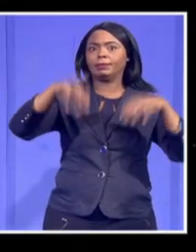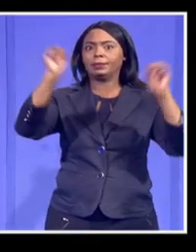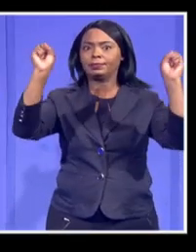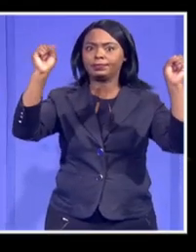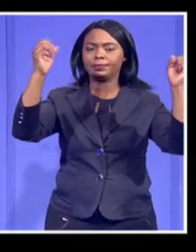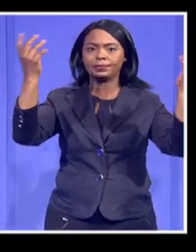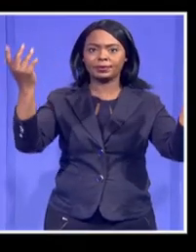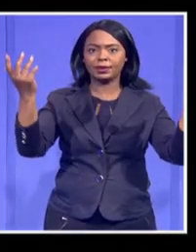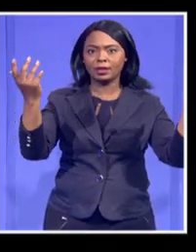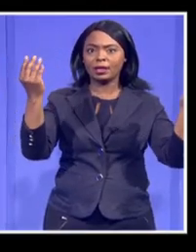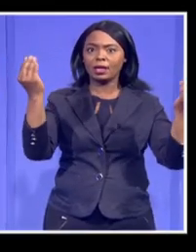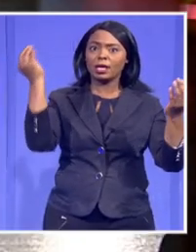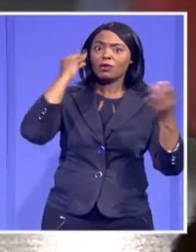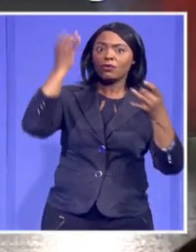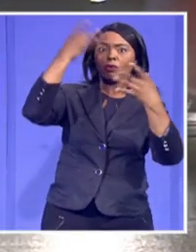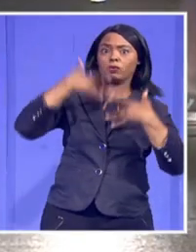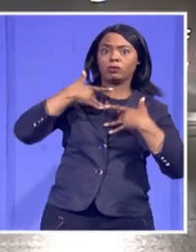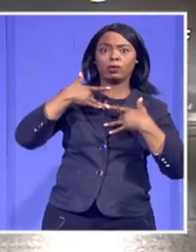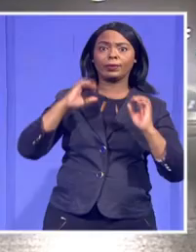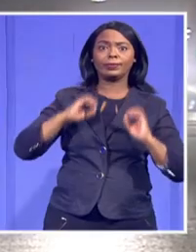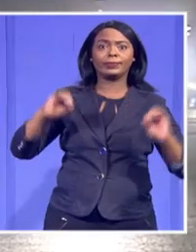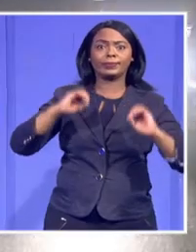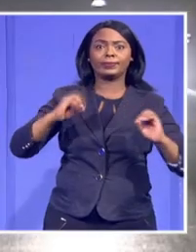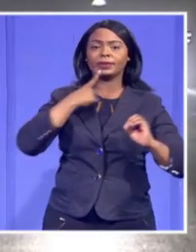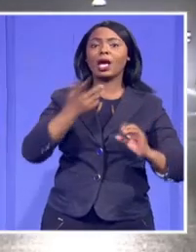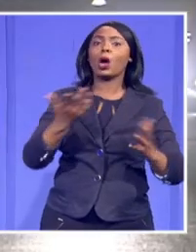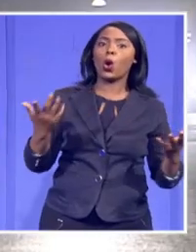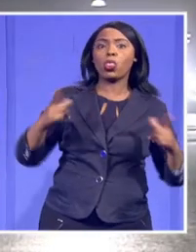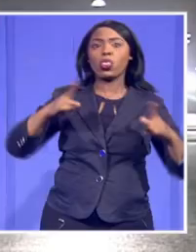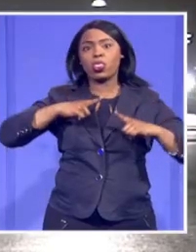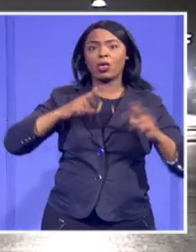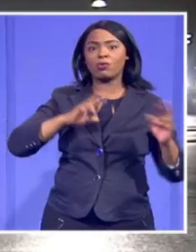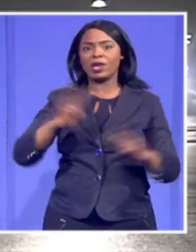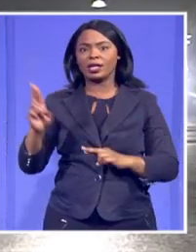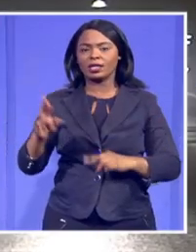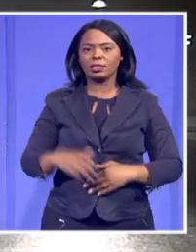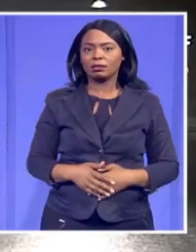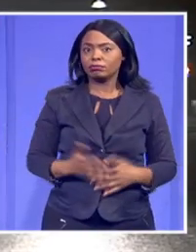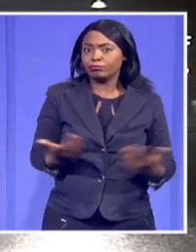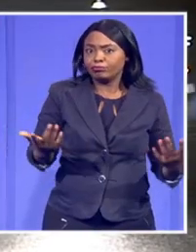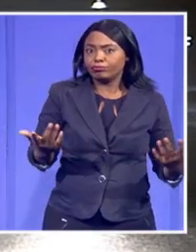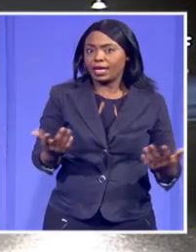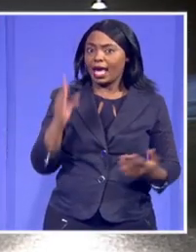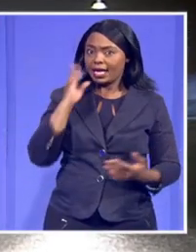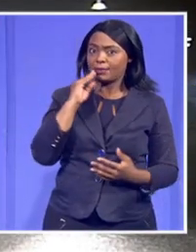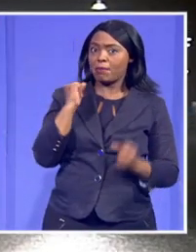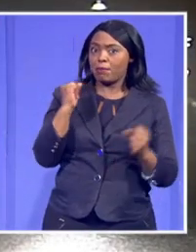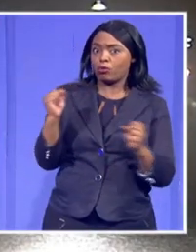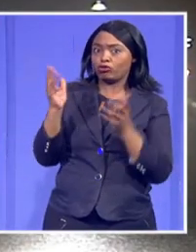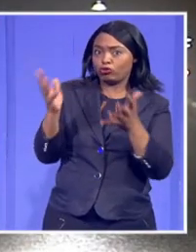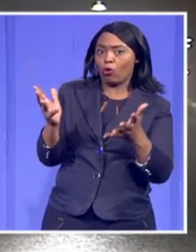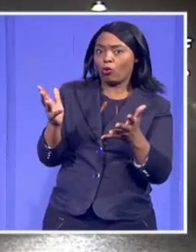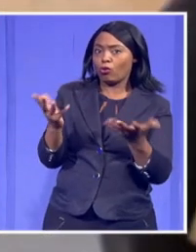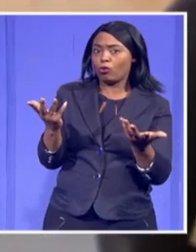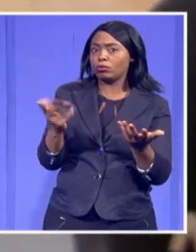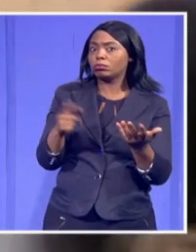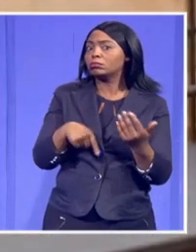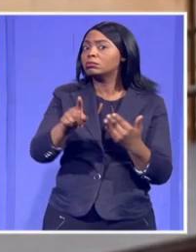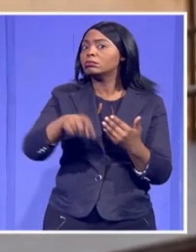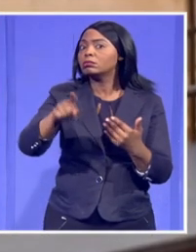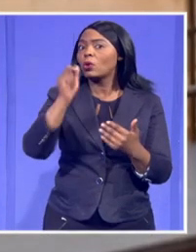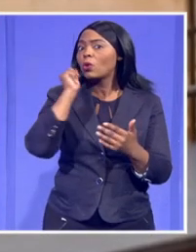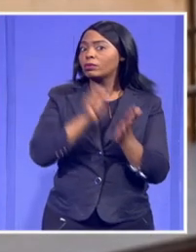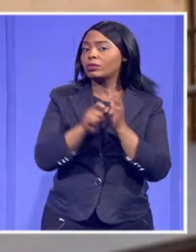no information to say, be ready for this. Don't you think you might experience a similar